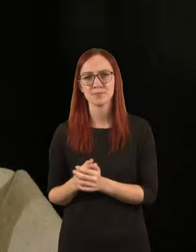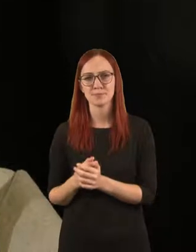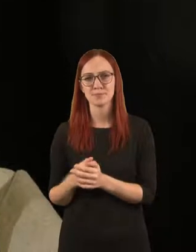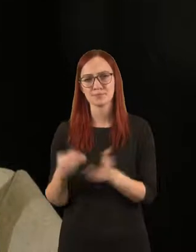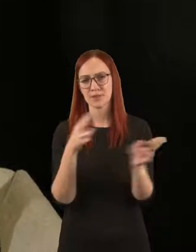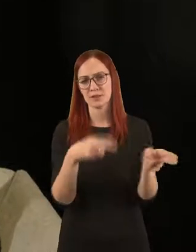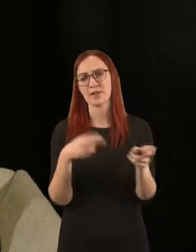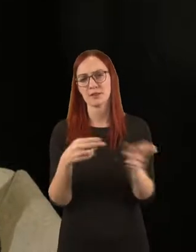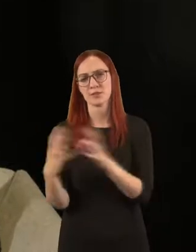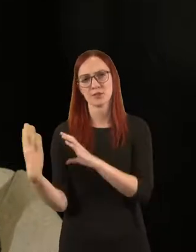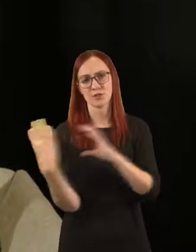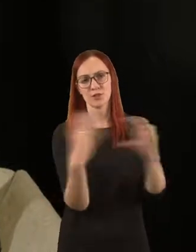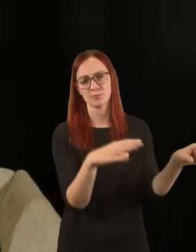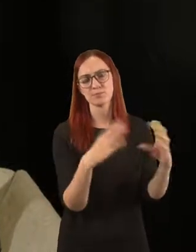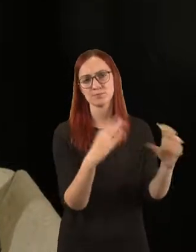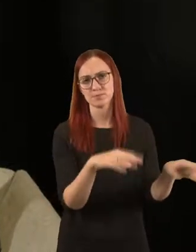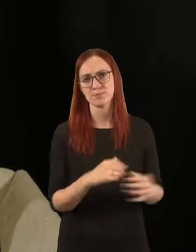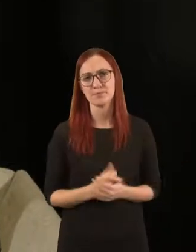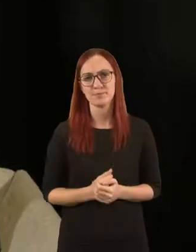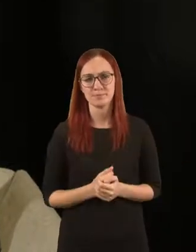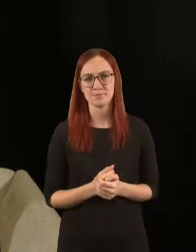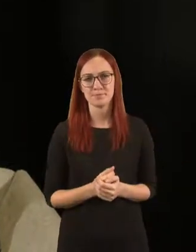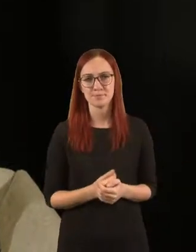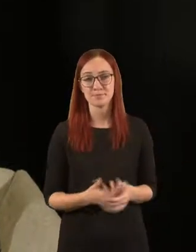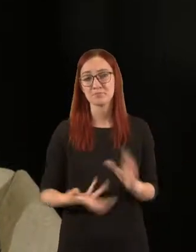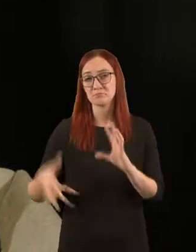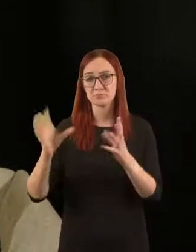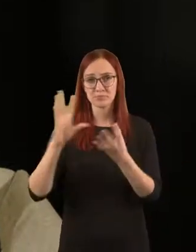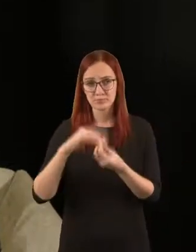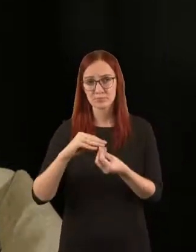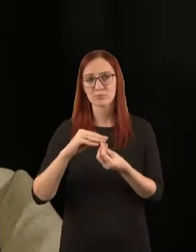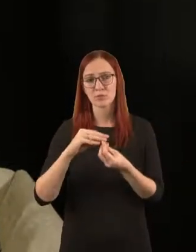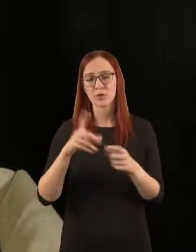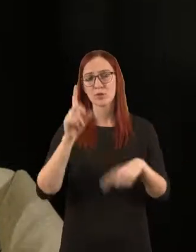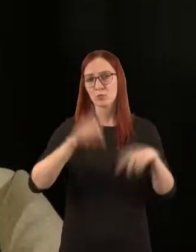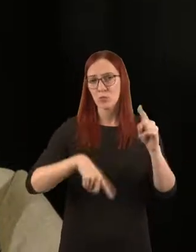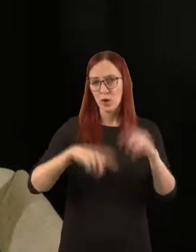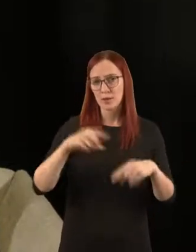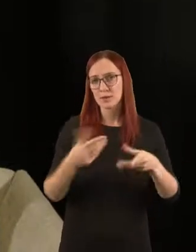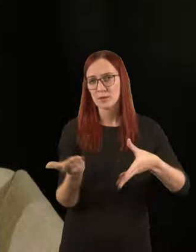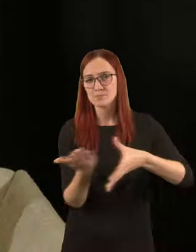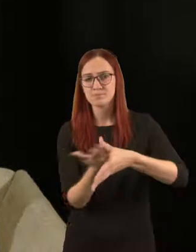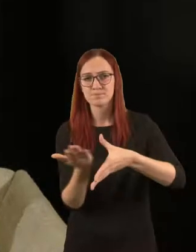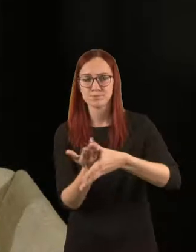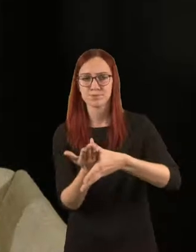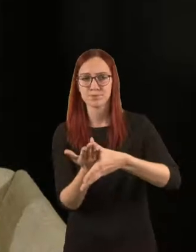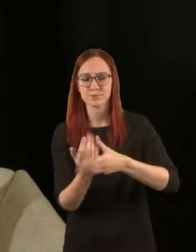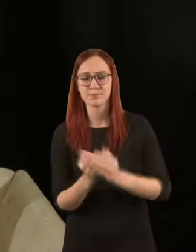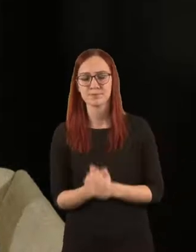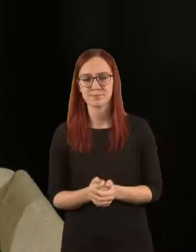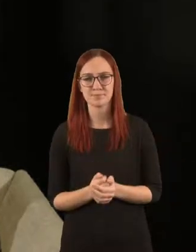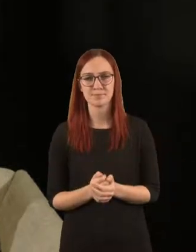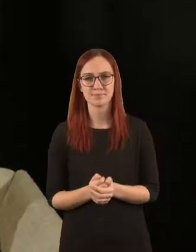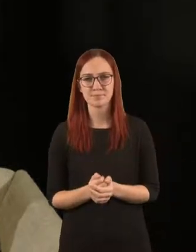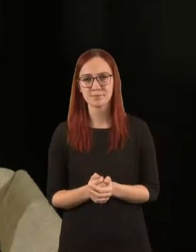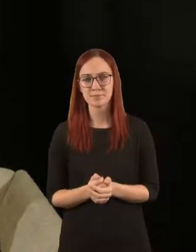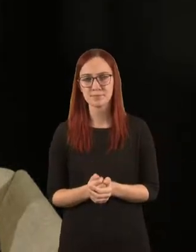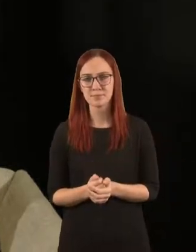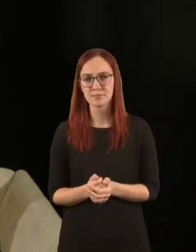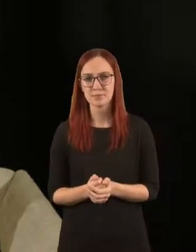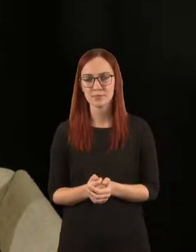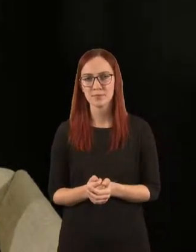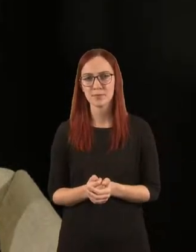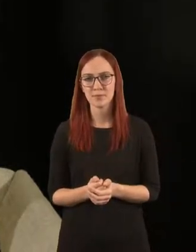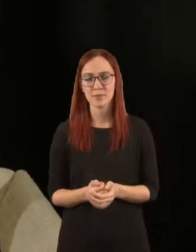the electrical charging infrastructure and moving transport of goods to railways. So we do see